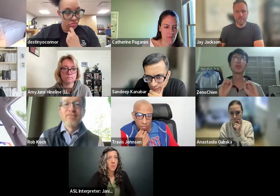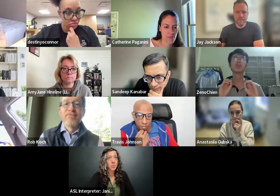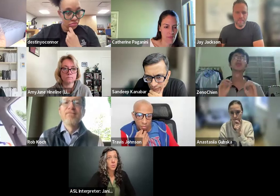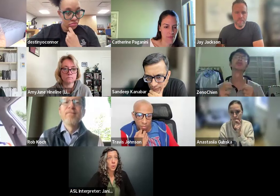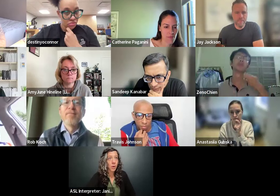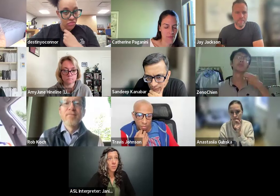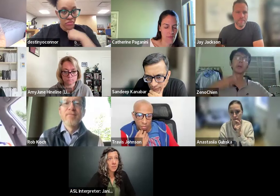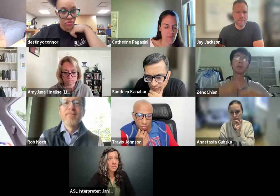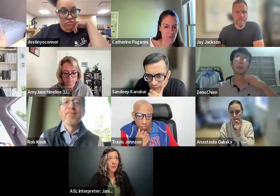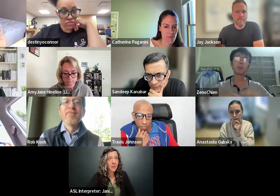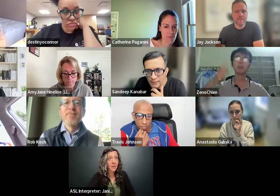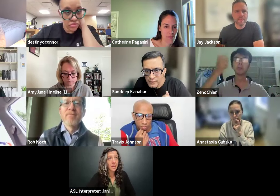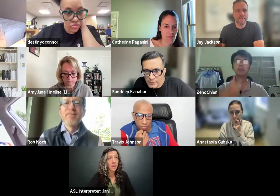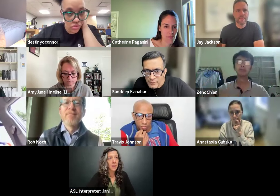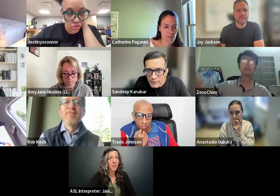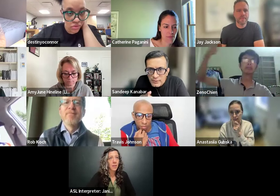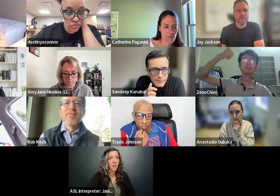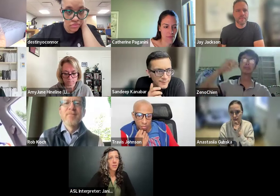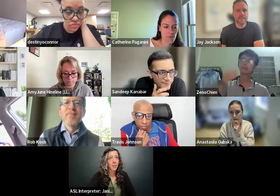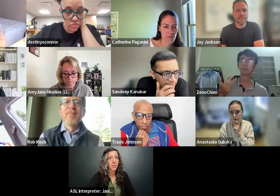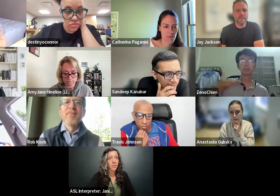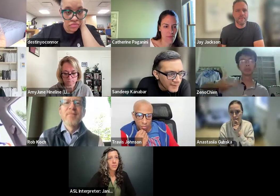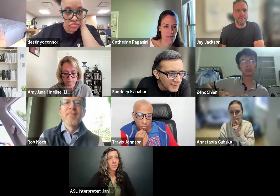community members to work within tech.